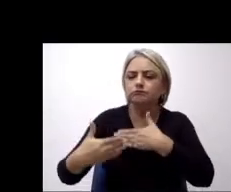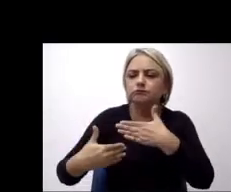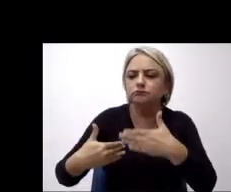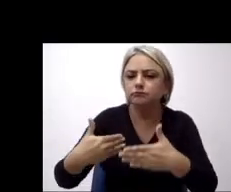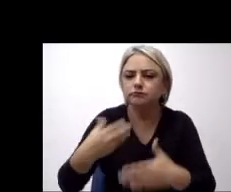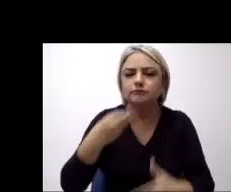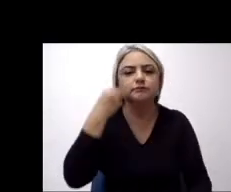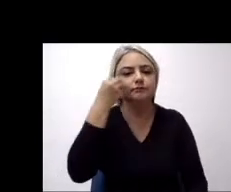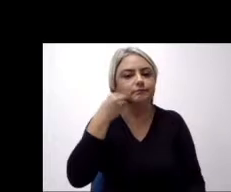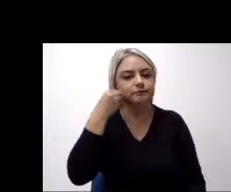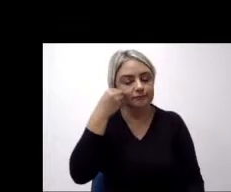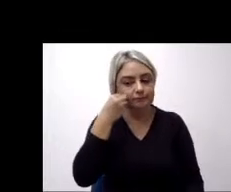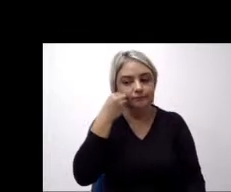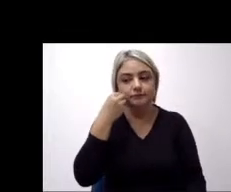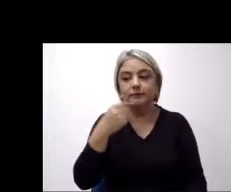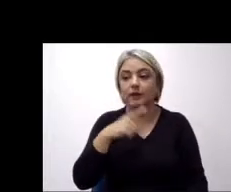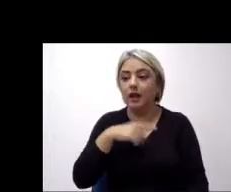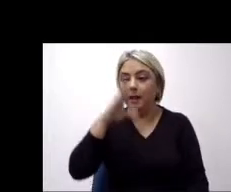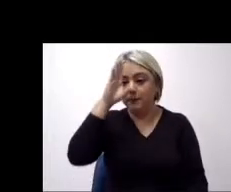main idea is that